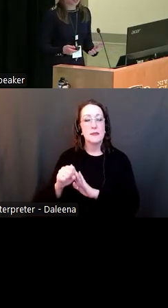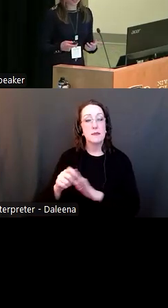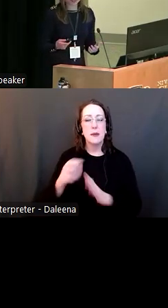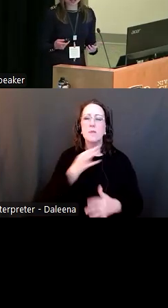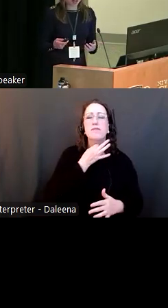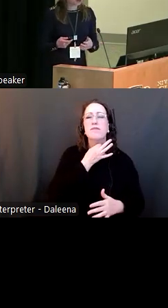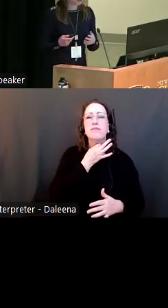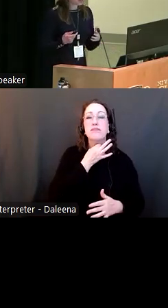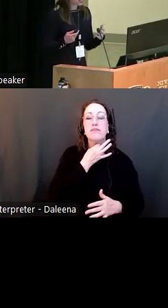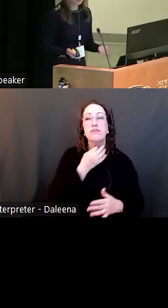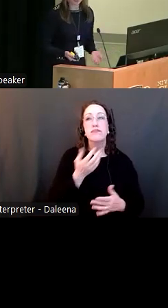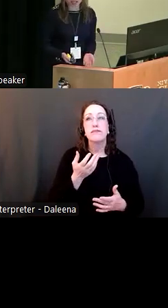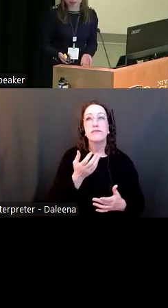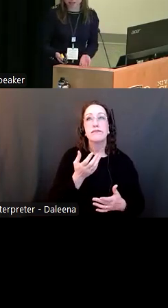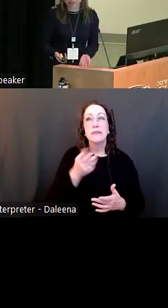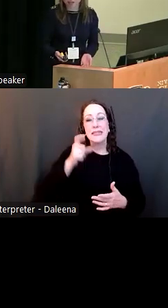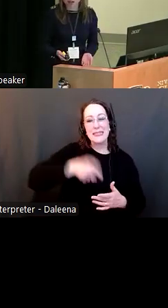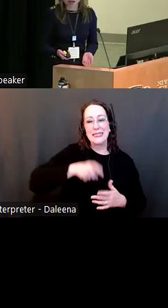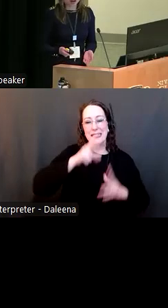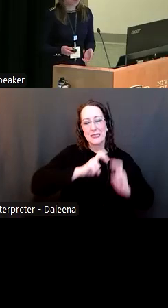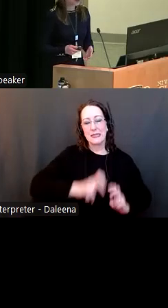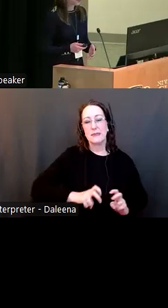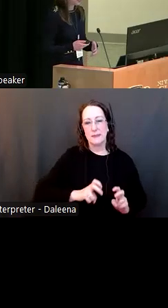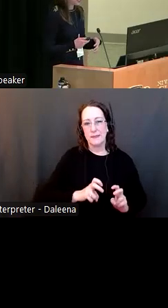conduct a needs assessment,